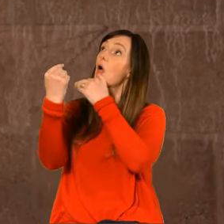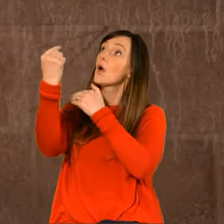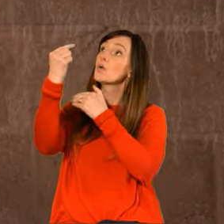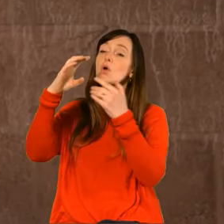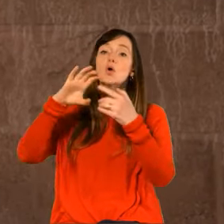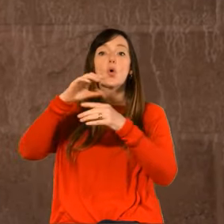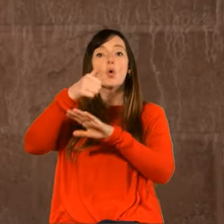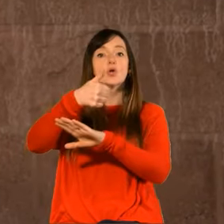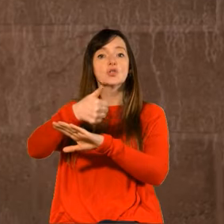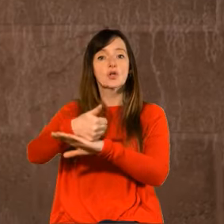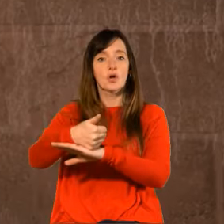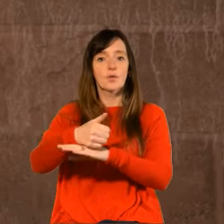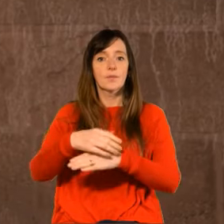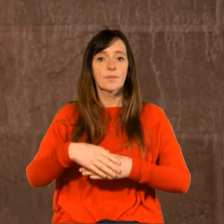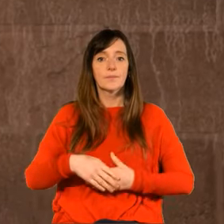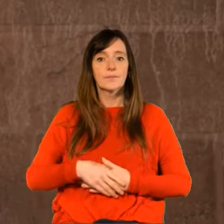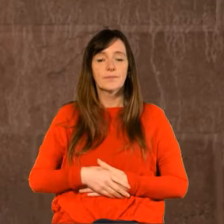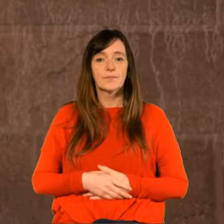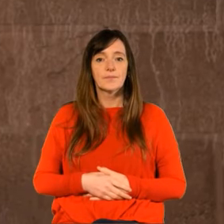cornerstone.